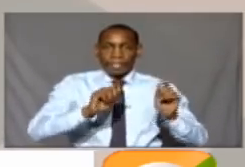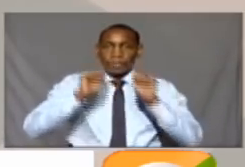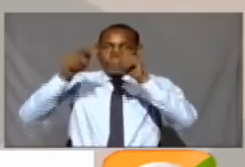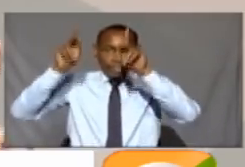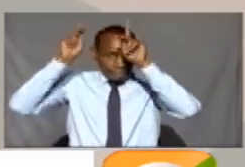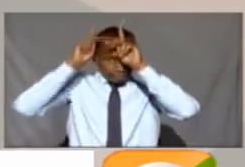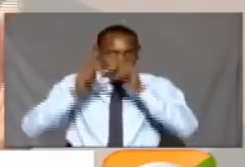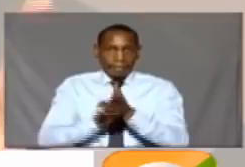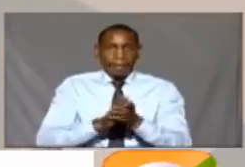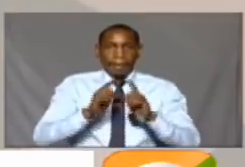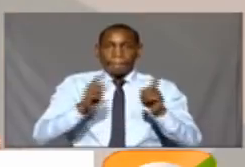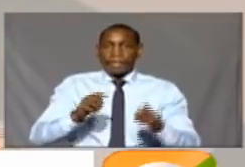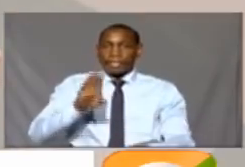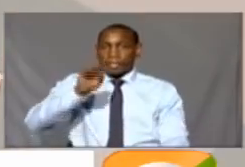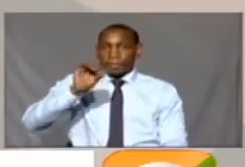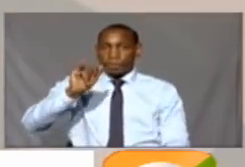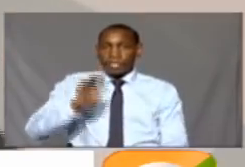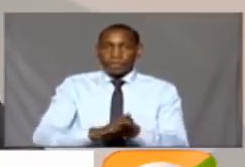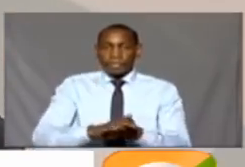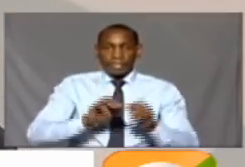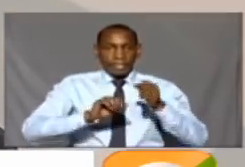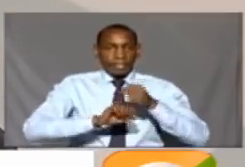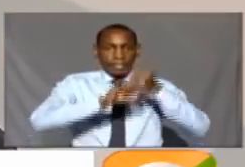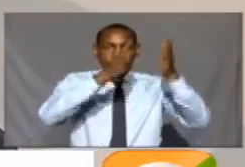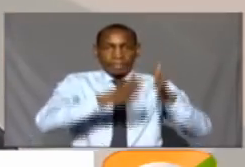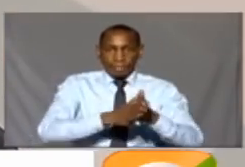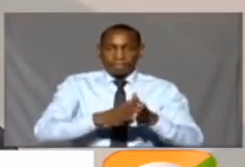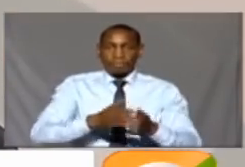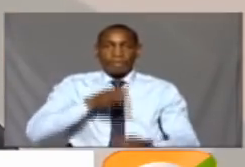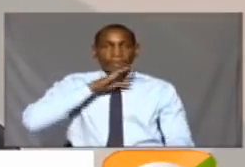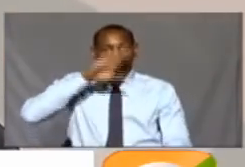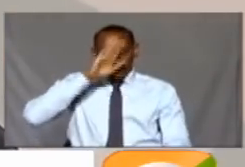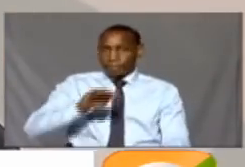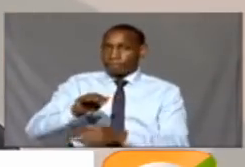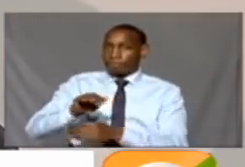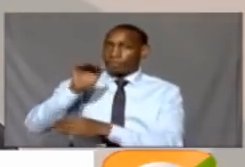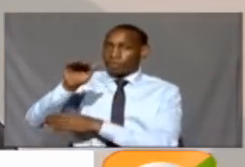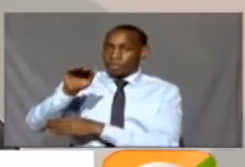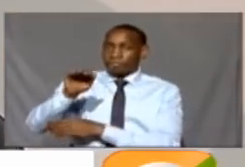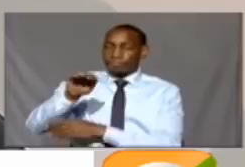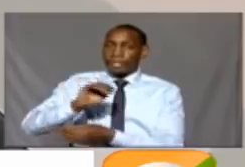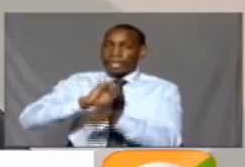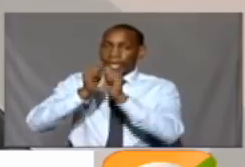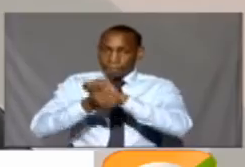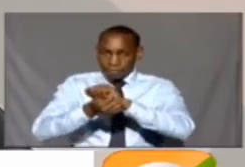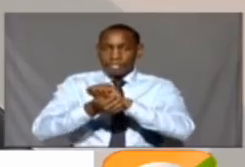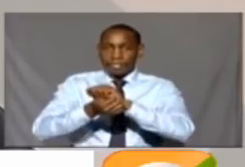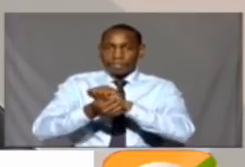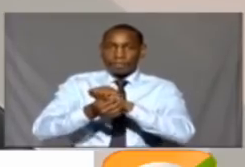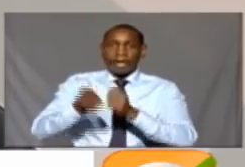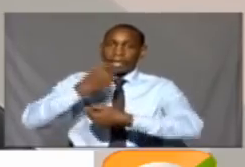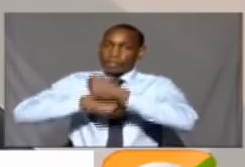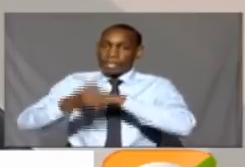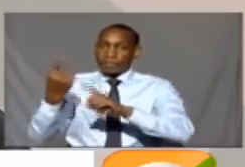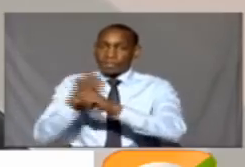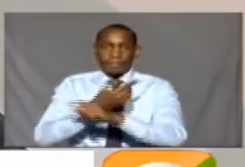his supporters felt disappointed and actually called for you to apologize for saying one thing and doing another. How do you respond to